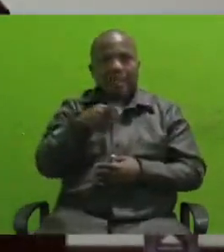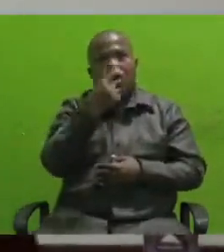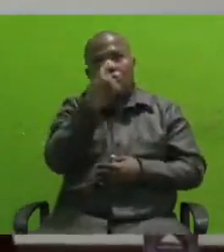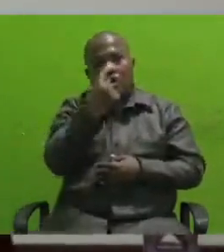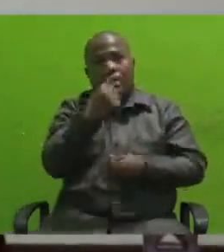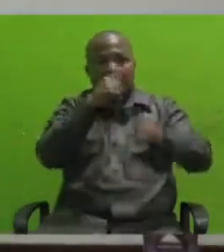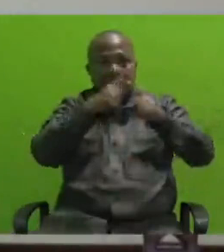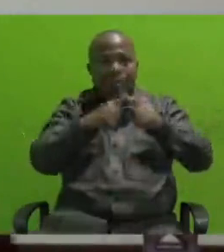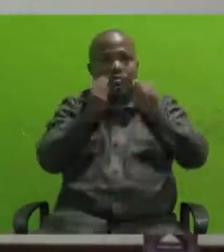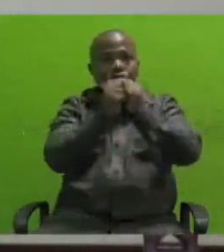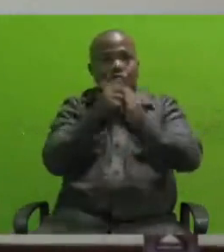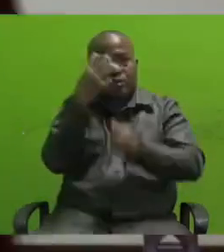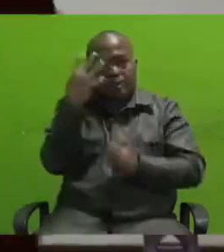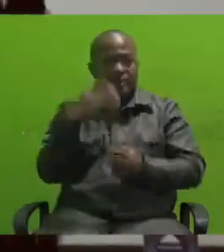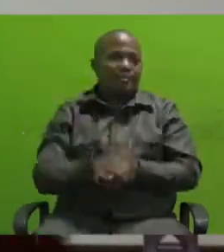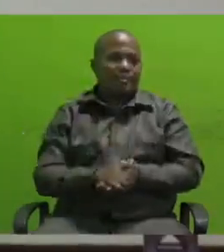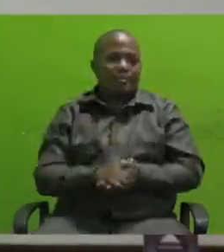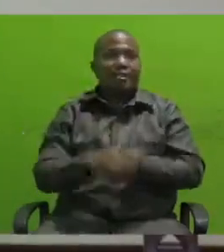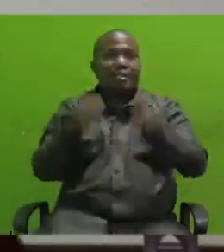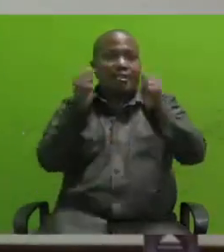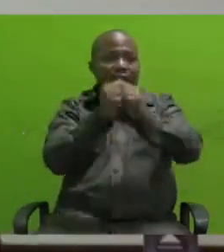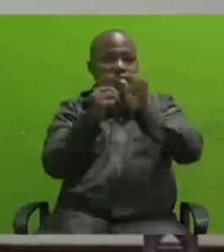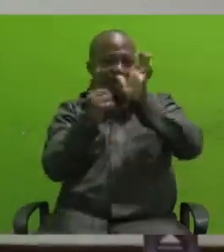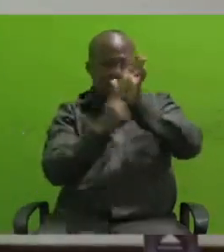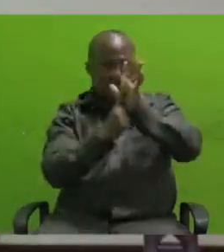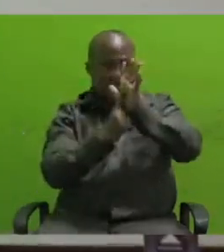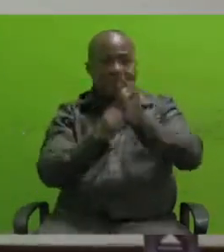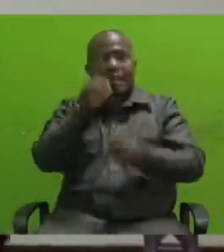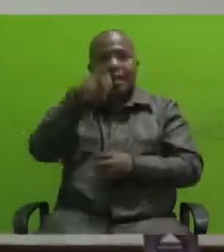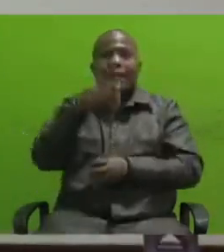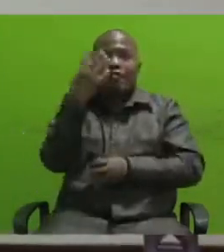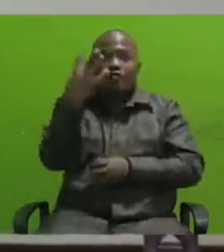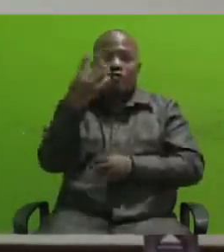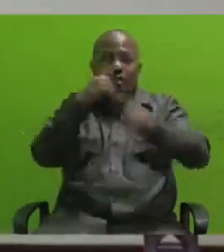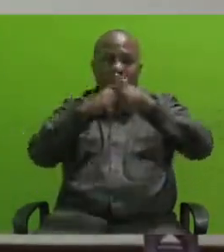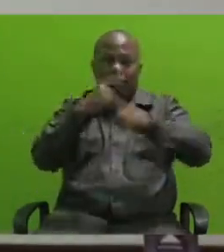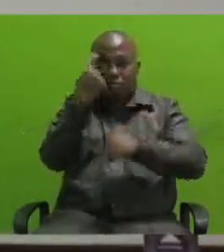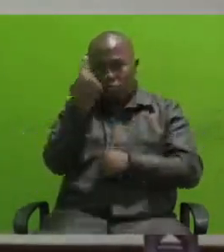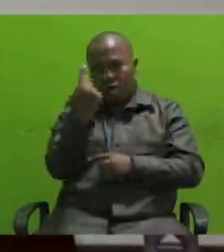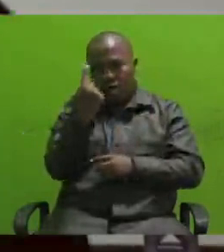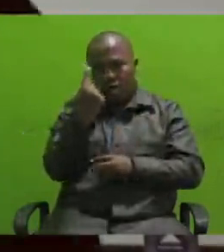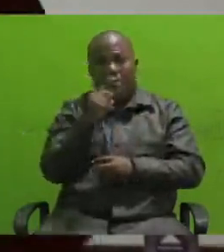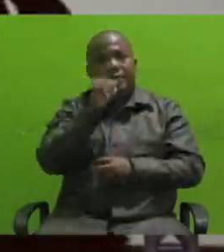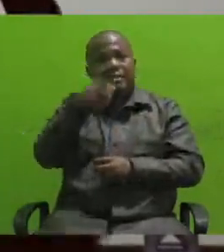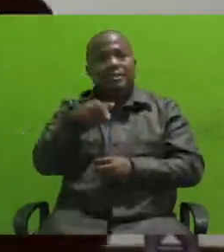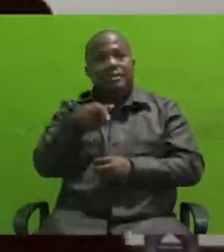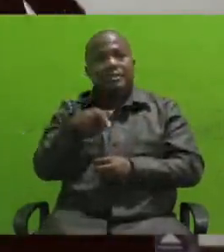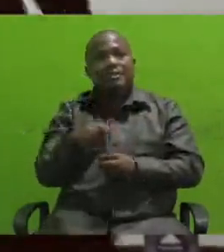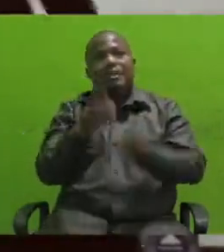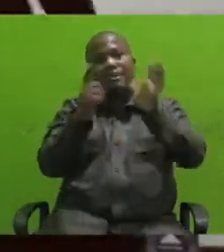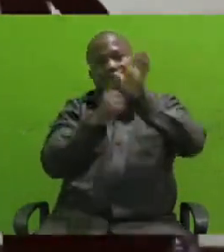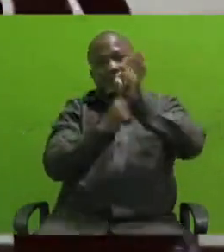be 16, and 4 times 1 is 4, and that one it's 56. So this plus